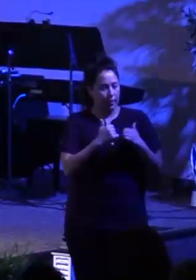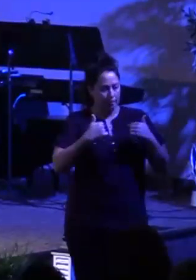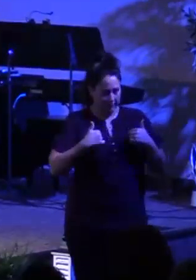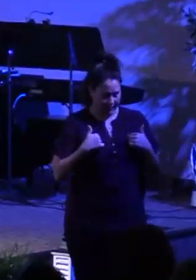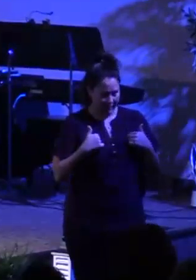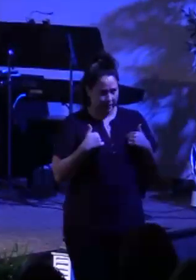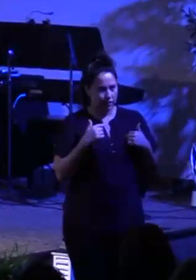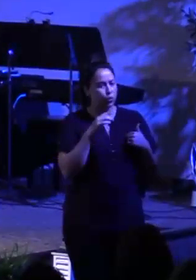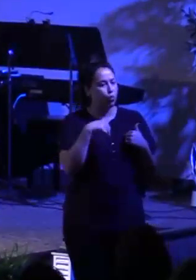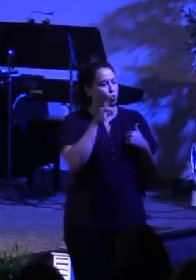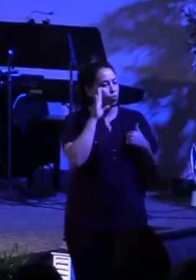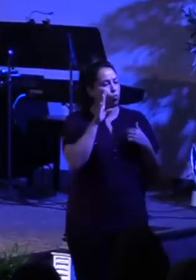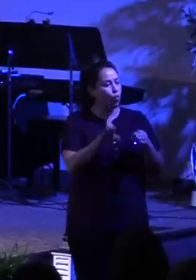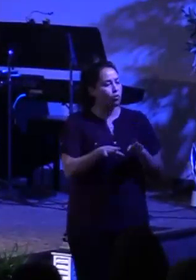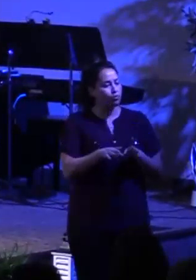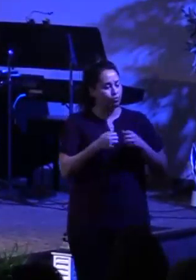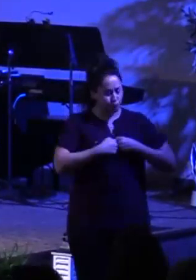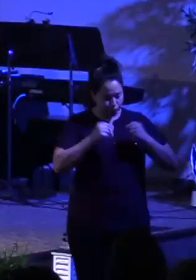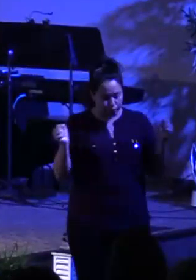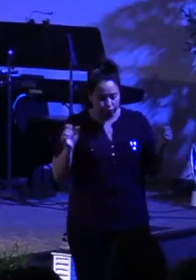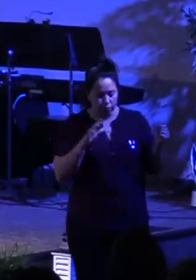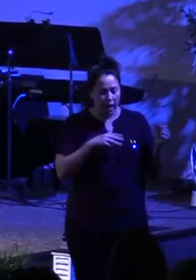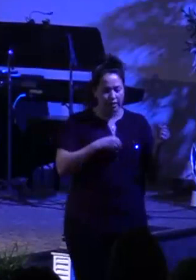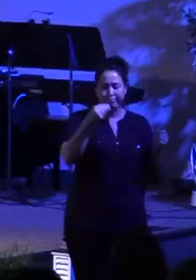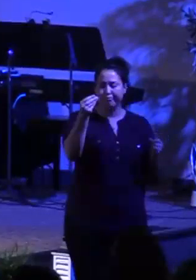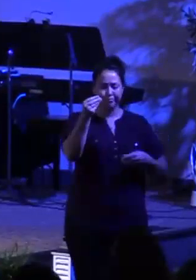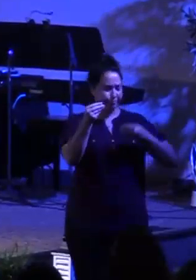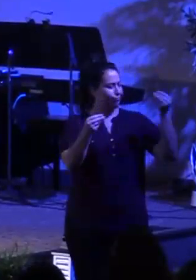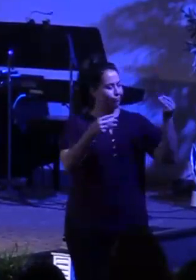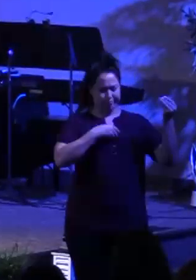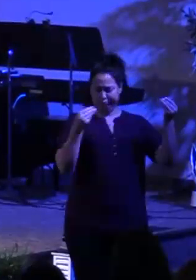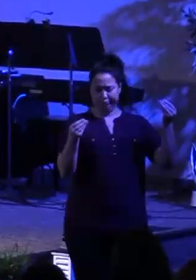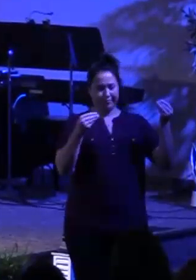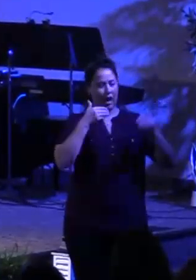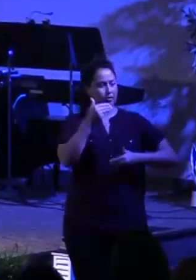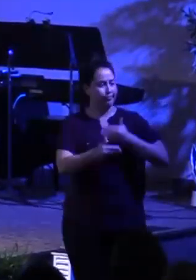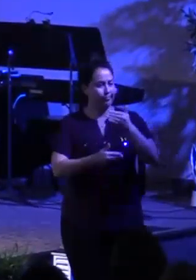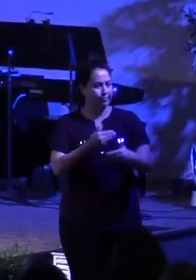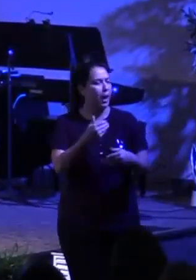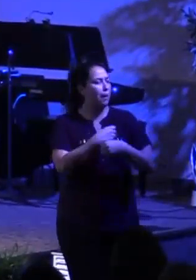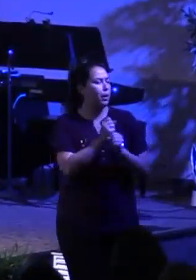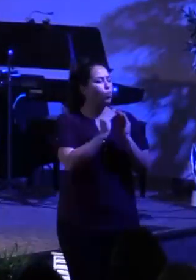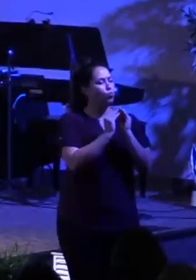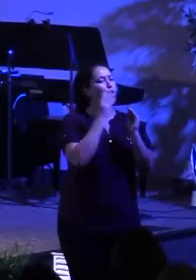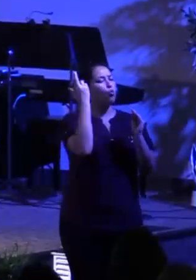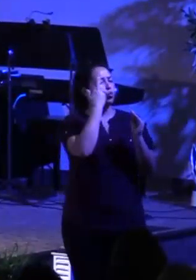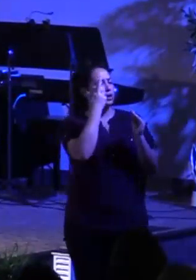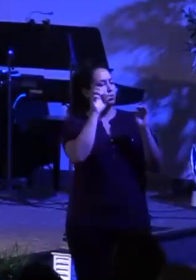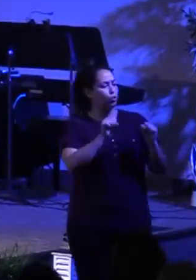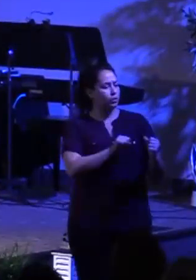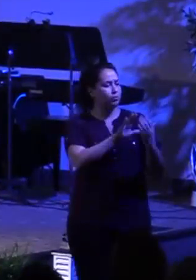going to take it step by step, and we're going to make it very, very practical, right? Does that make sense? Everything is in